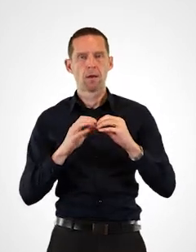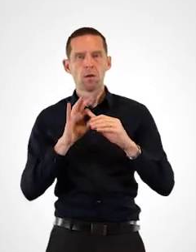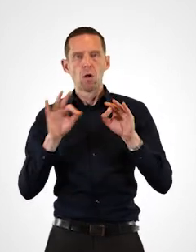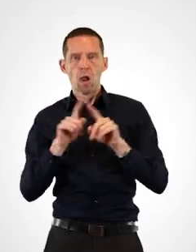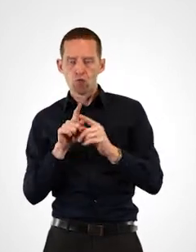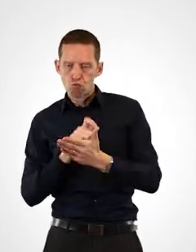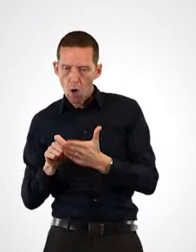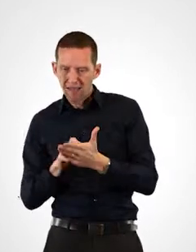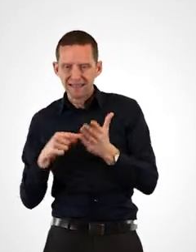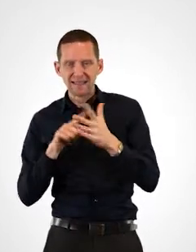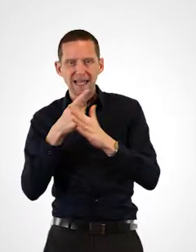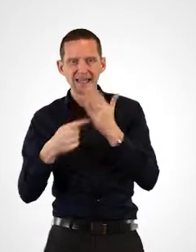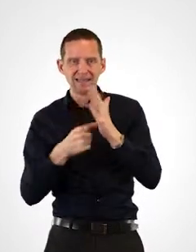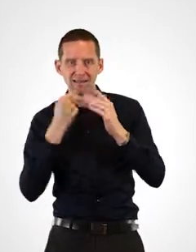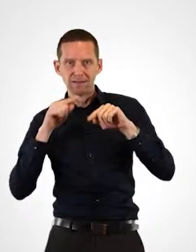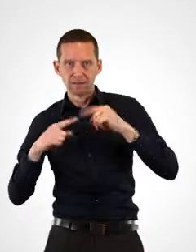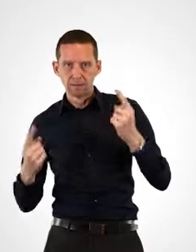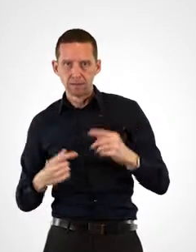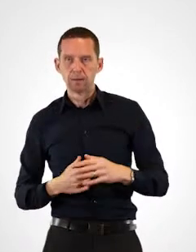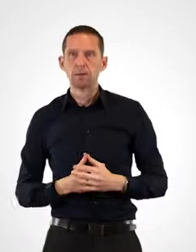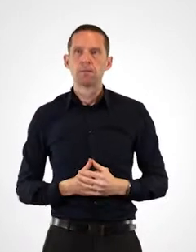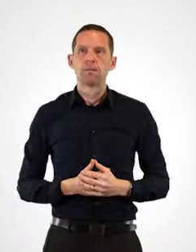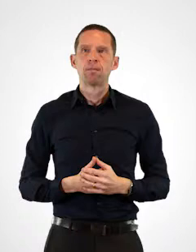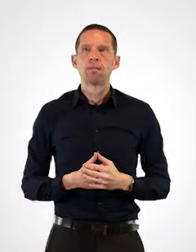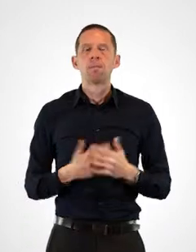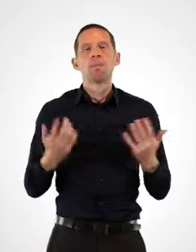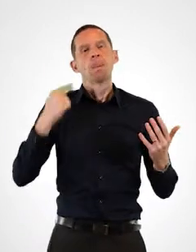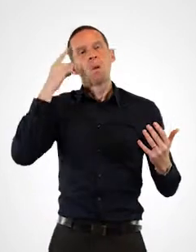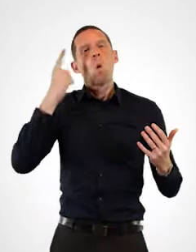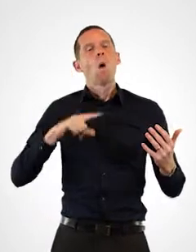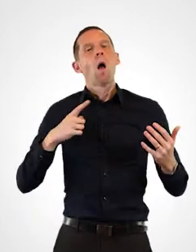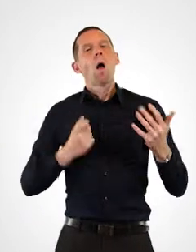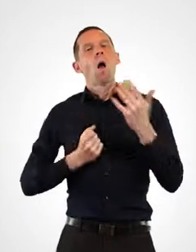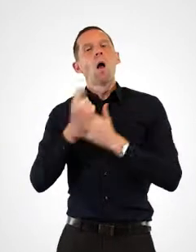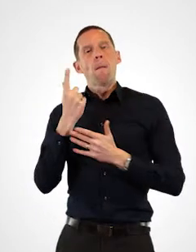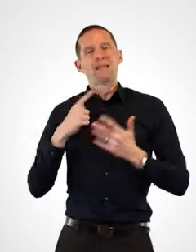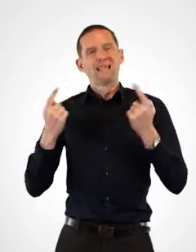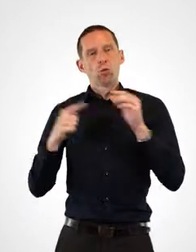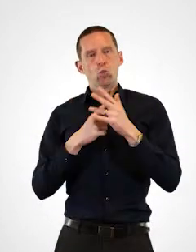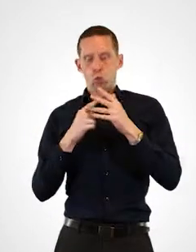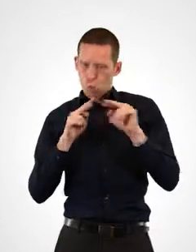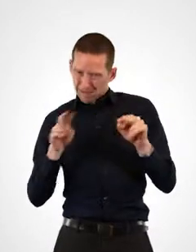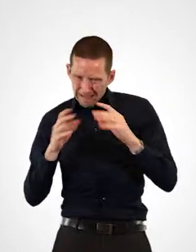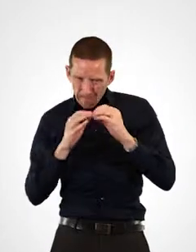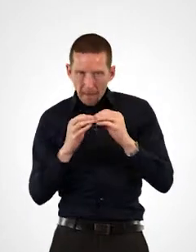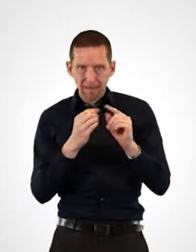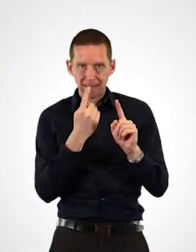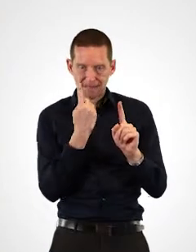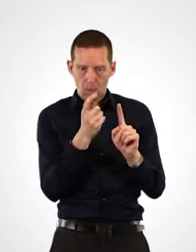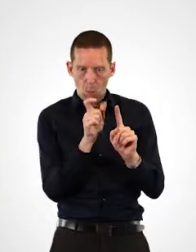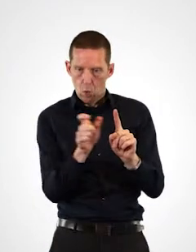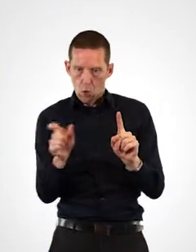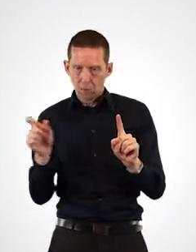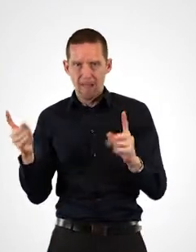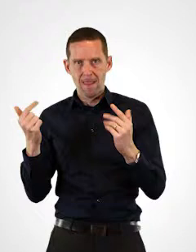text. And we found that, I think the reason that happens is because it's easier to look at the spelling of single words than it is to look at